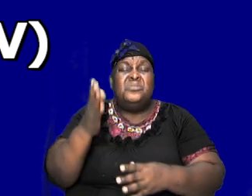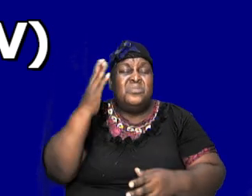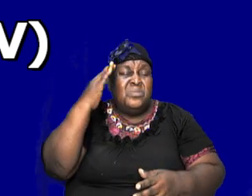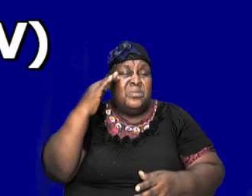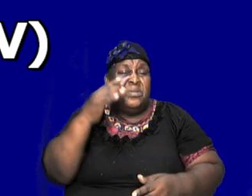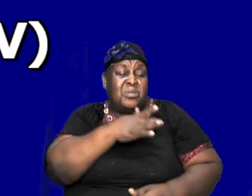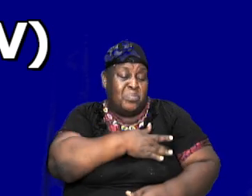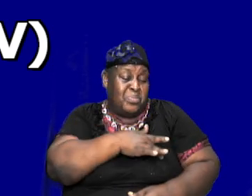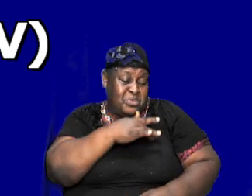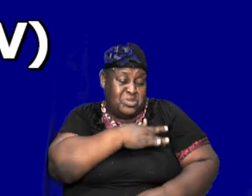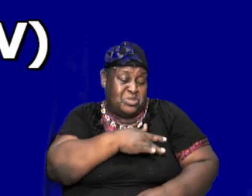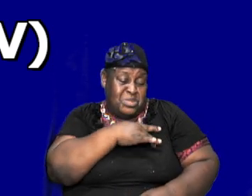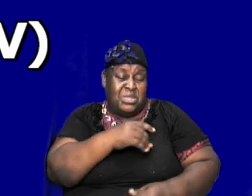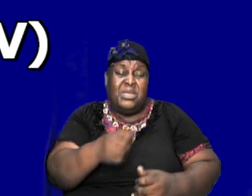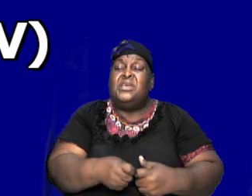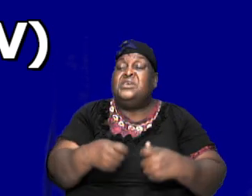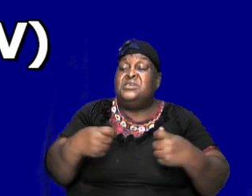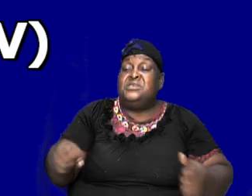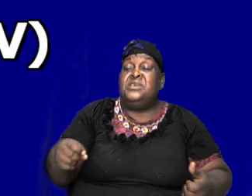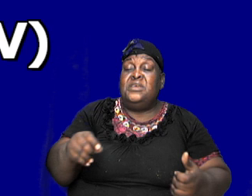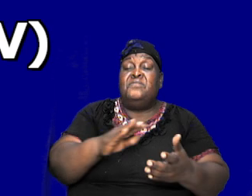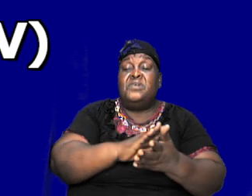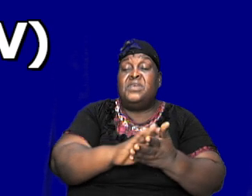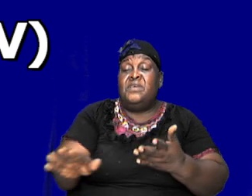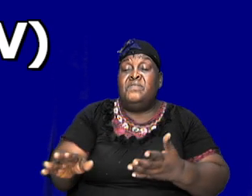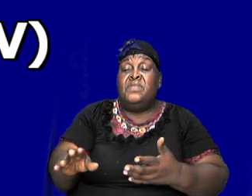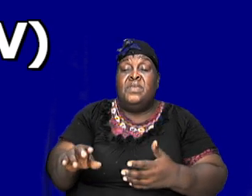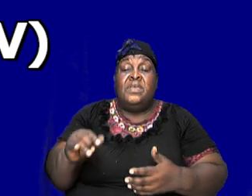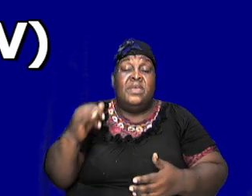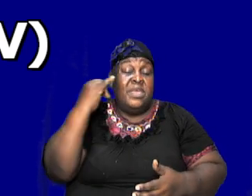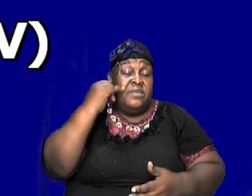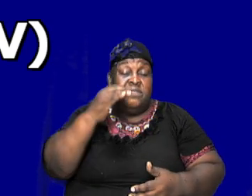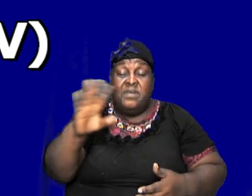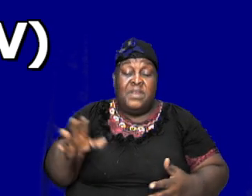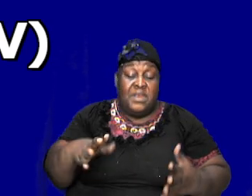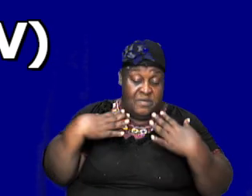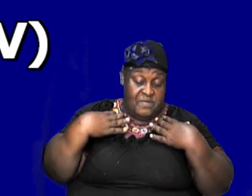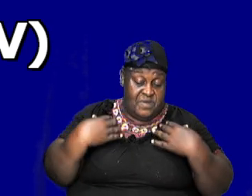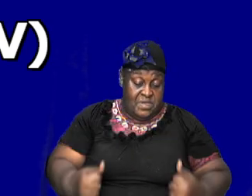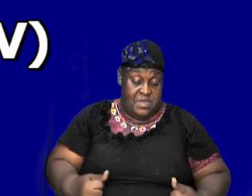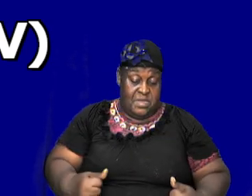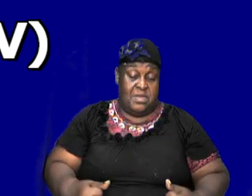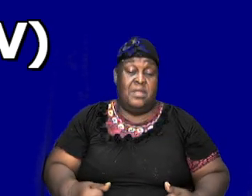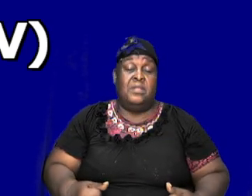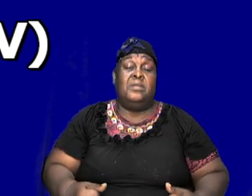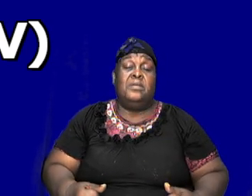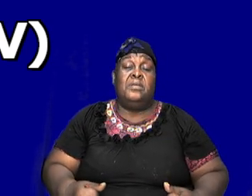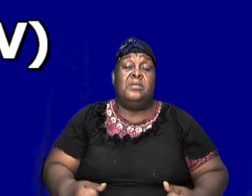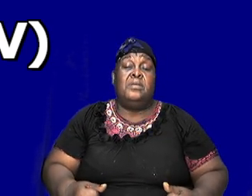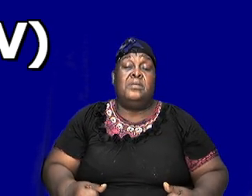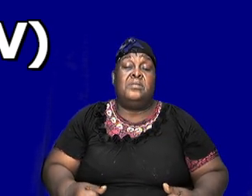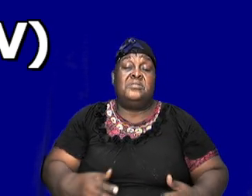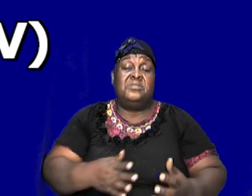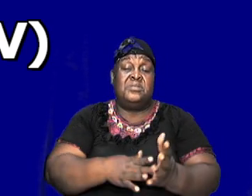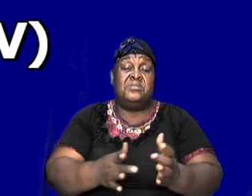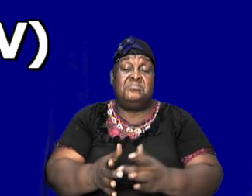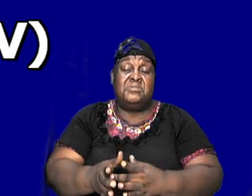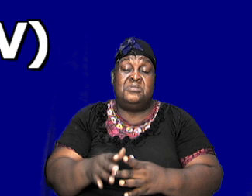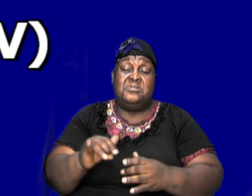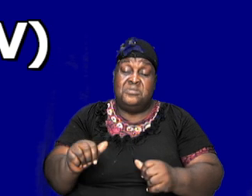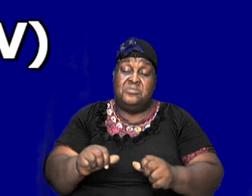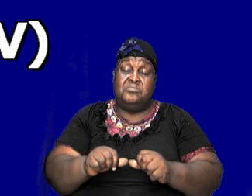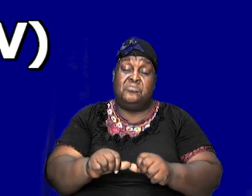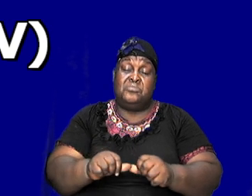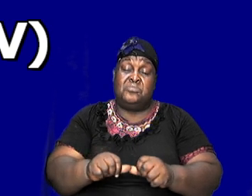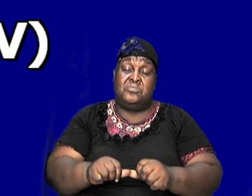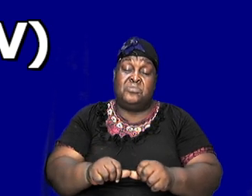the man's sin being forgiven if he wasn't physically healed. He knew that, but he still did it. Because he wanted to make the